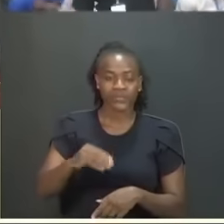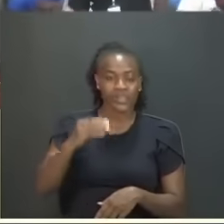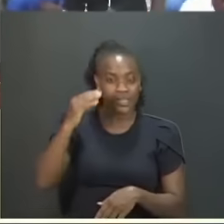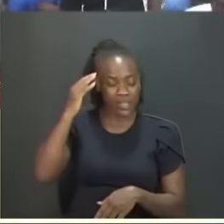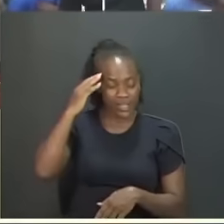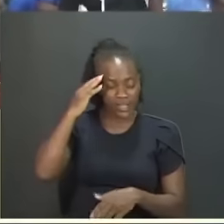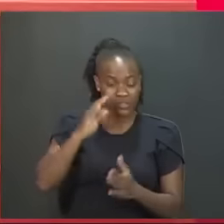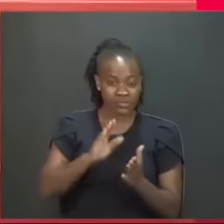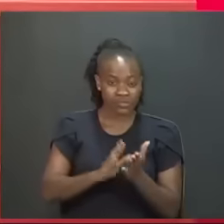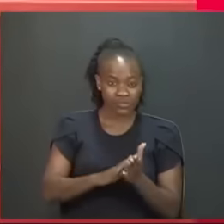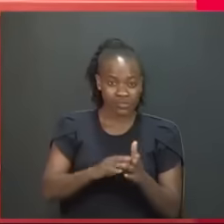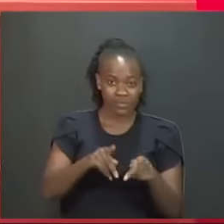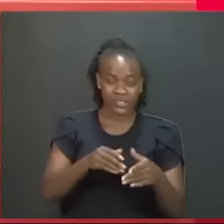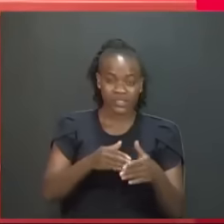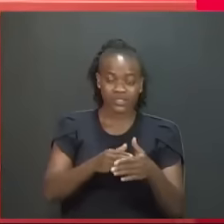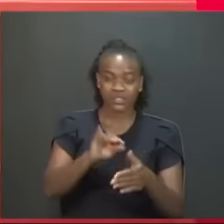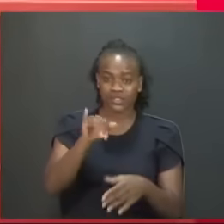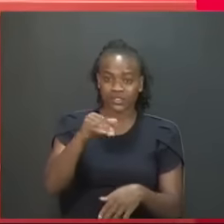Ama.